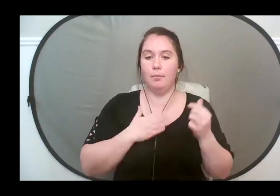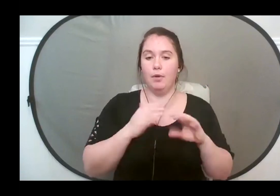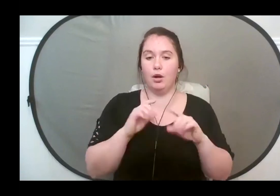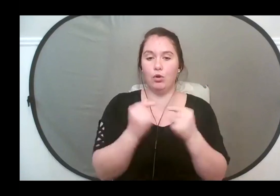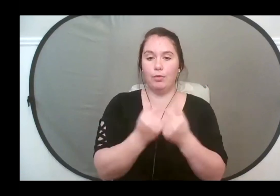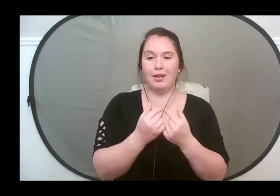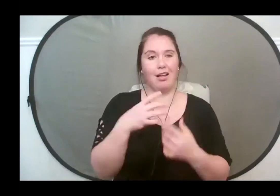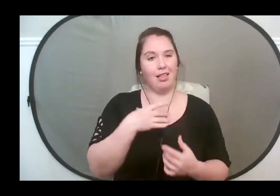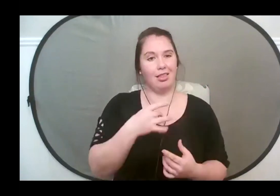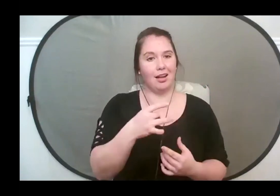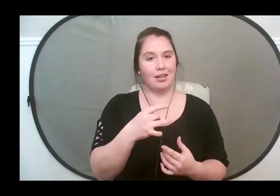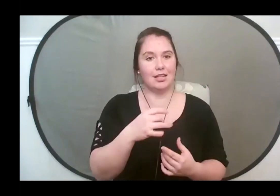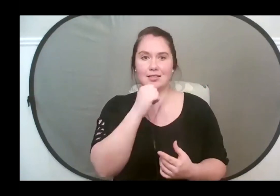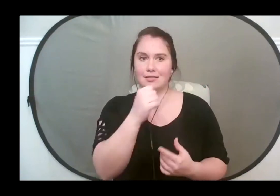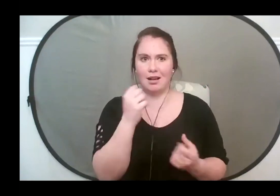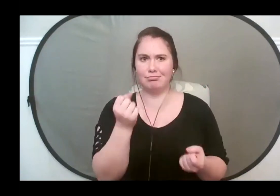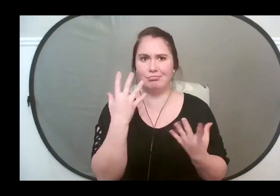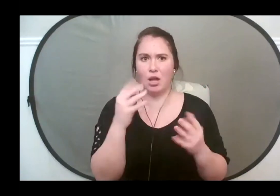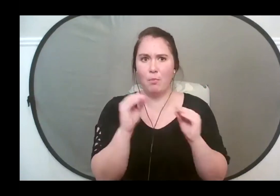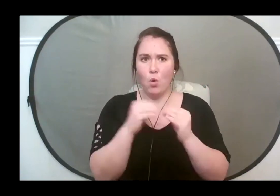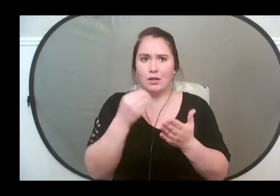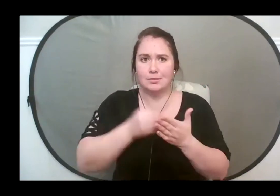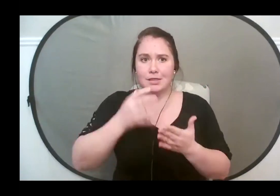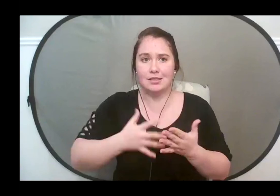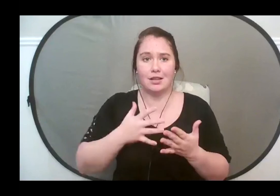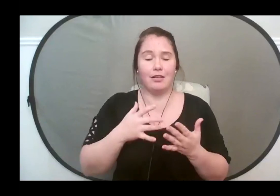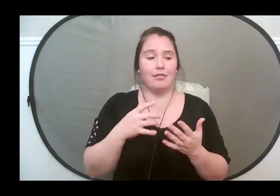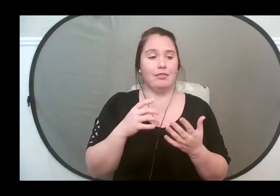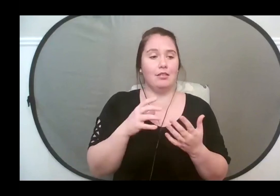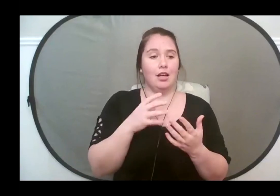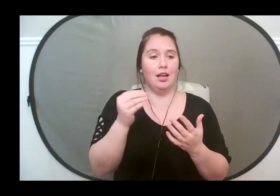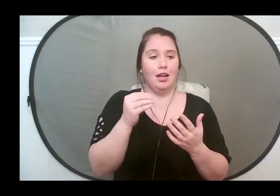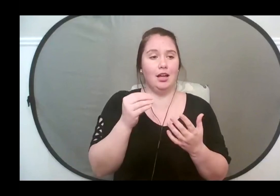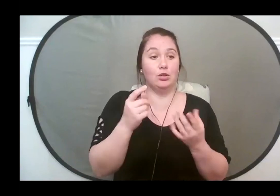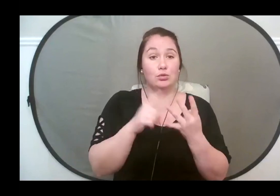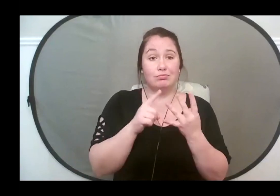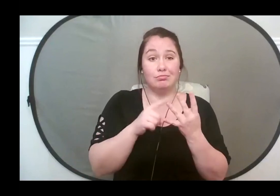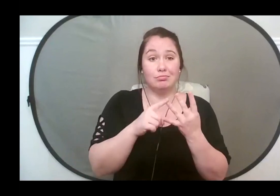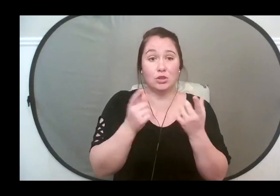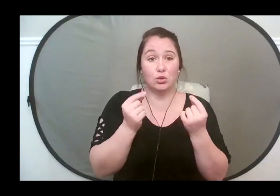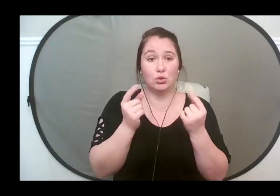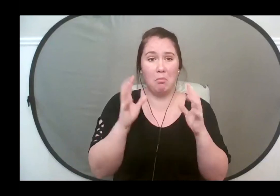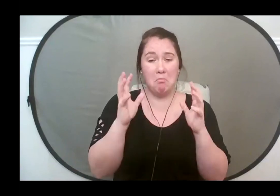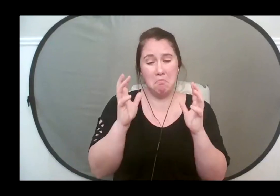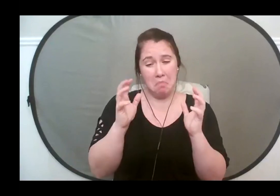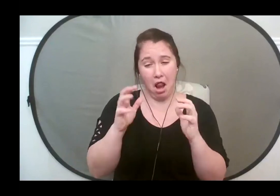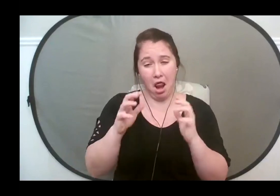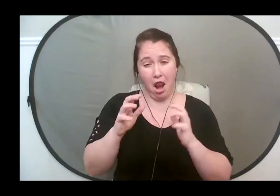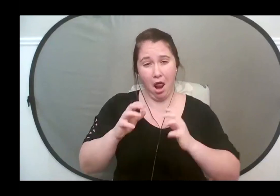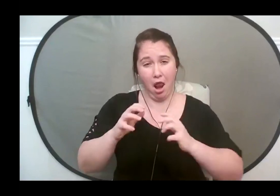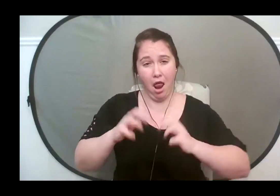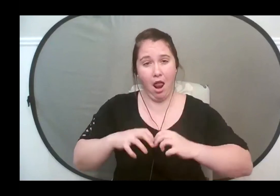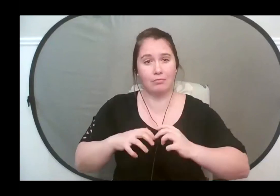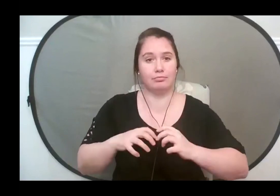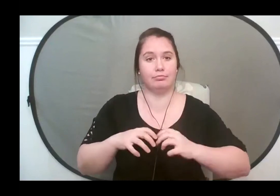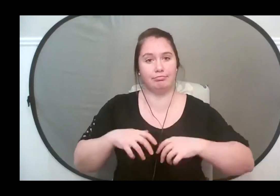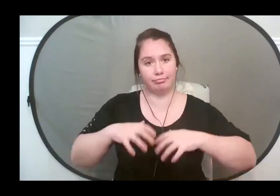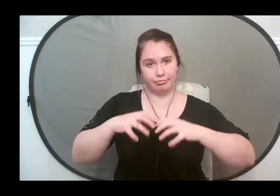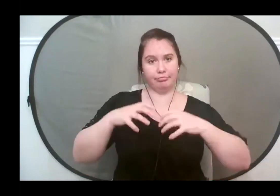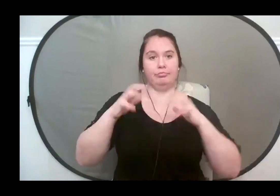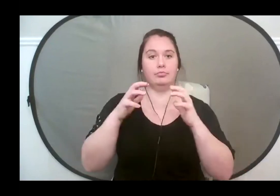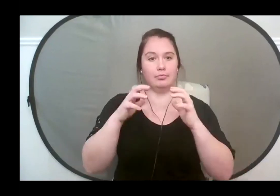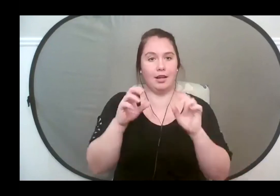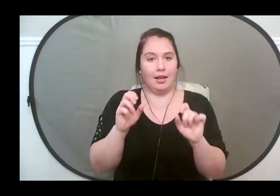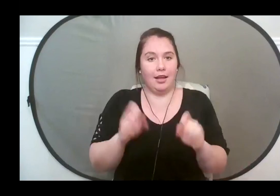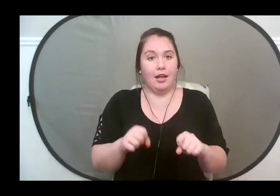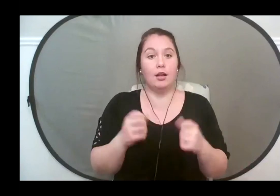was a little bit faster. And that was kind of nice, minimizing the disruptive to ongoing operations. Also, a lot of discussion about there's